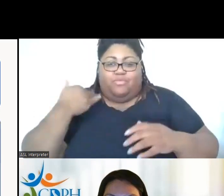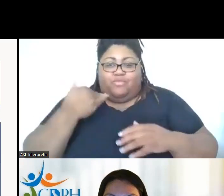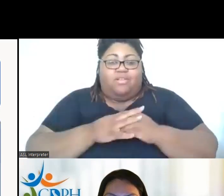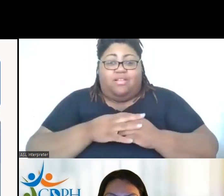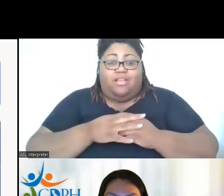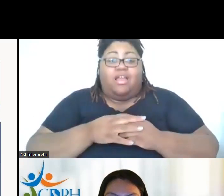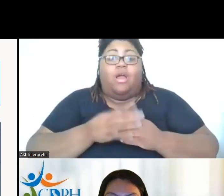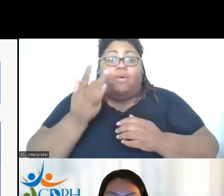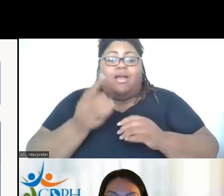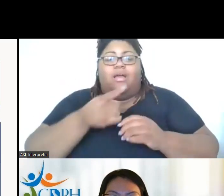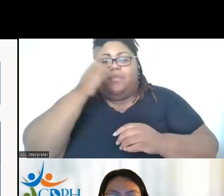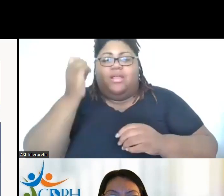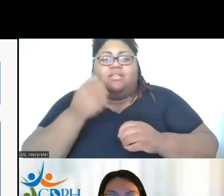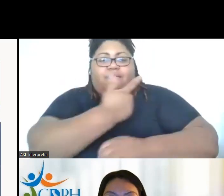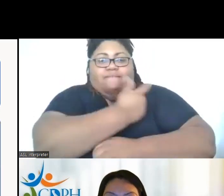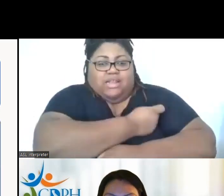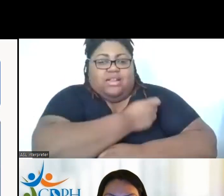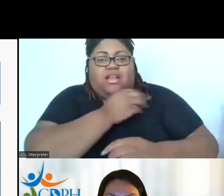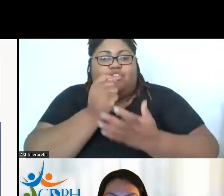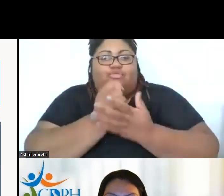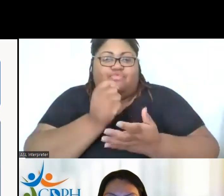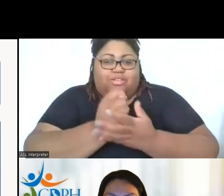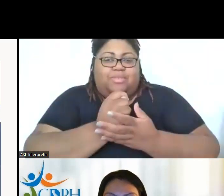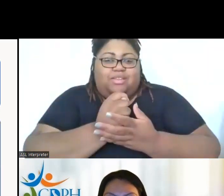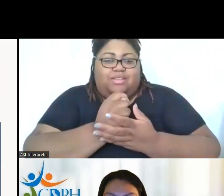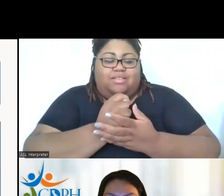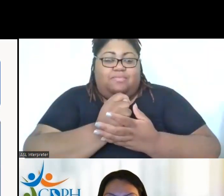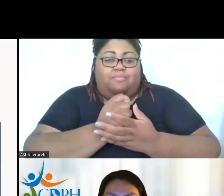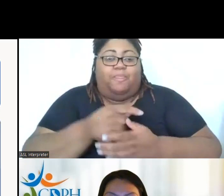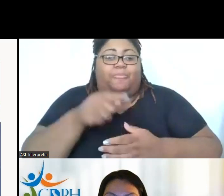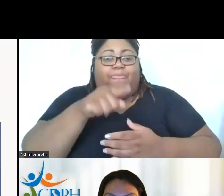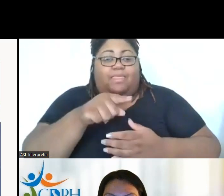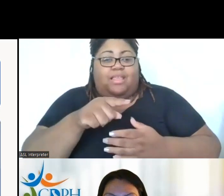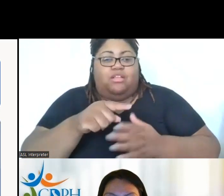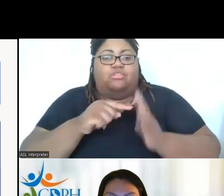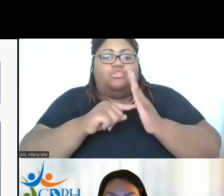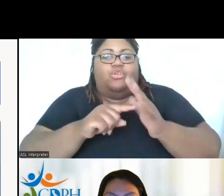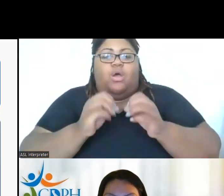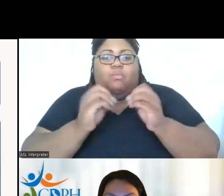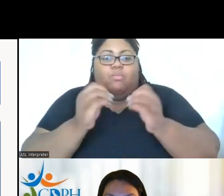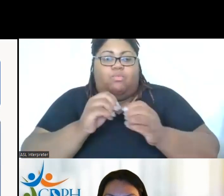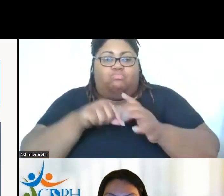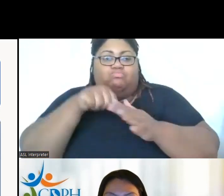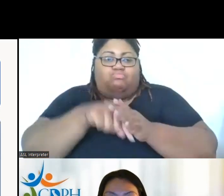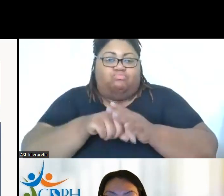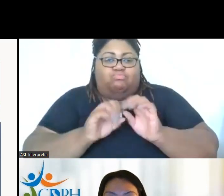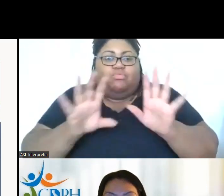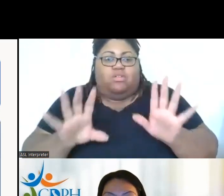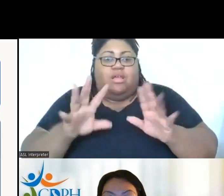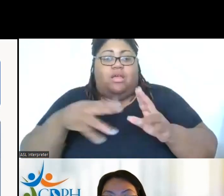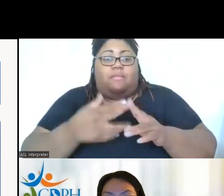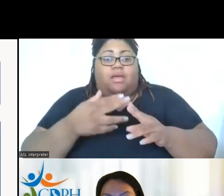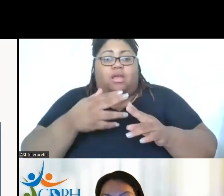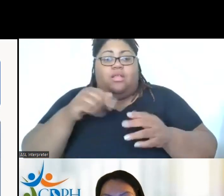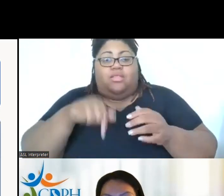treatment. And this is just a close-up of what's been going on this winter so far in terms of death rates. And so